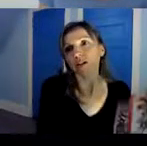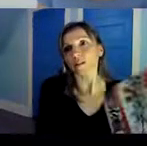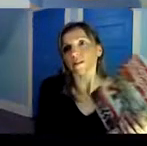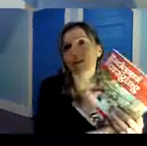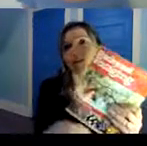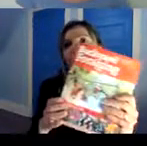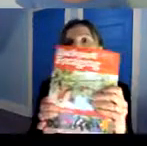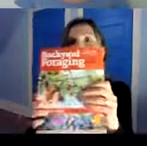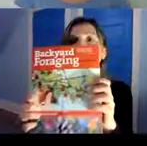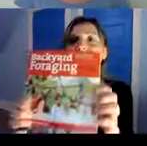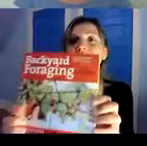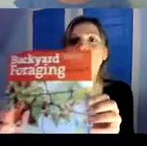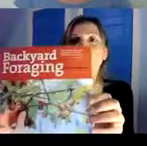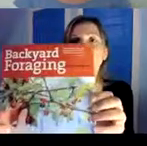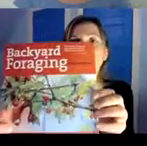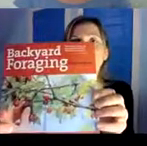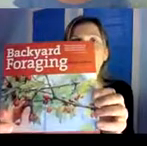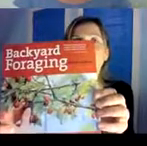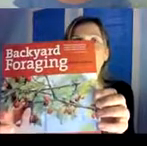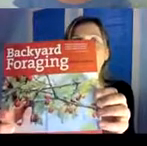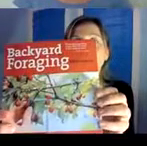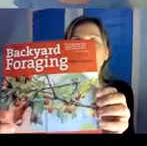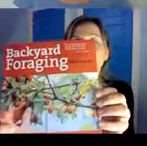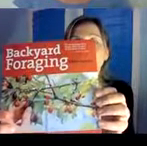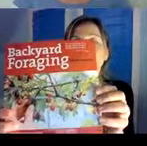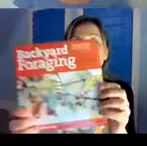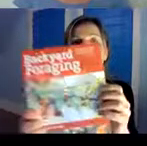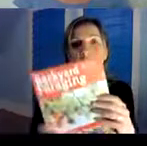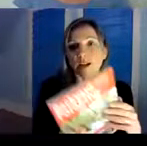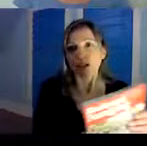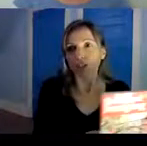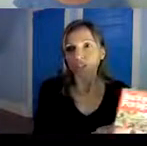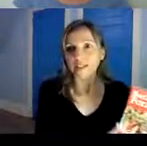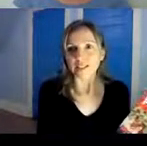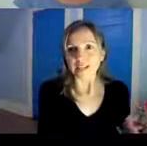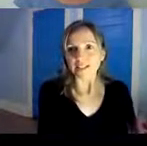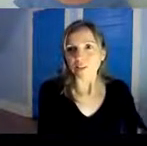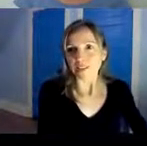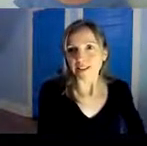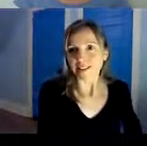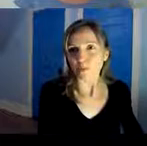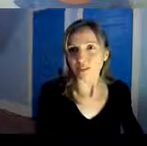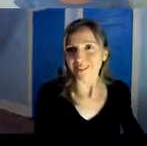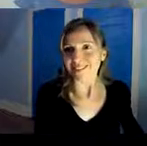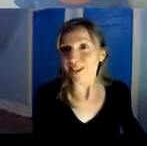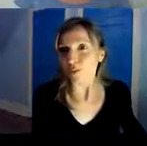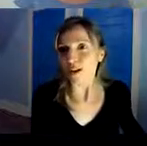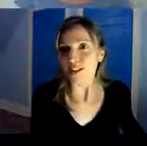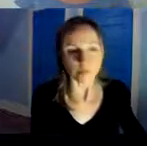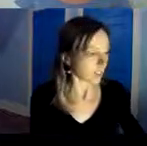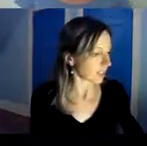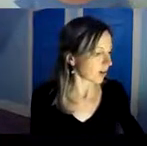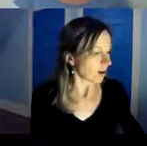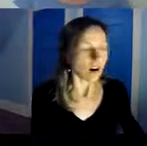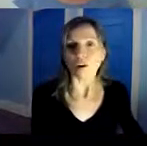book by Ellen Zakos. It's called Backyard Forager. And she takes these plants that we take for